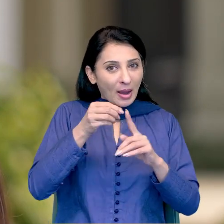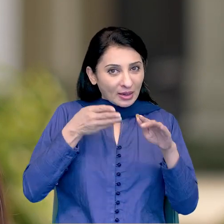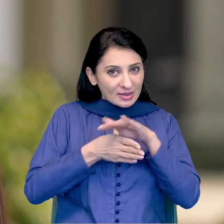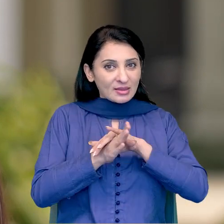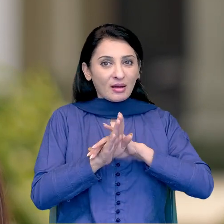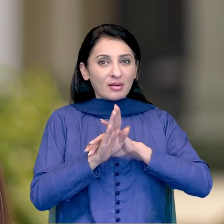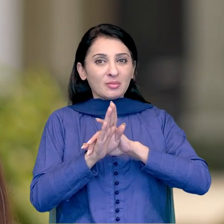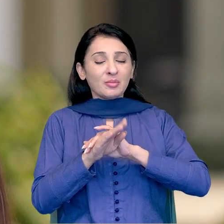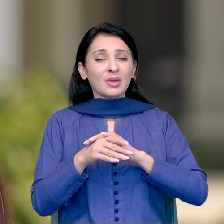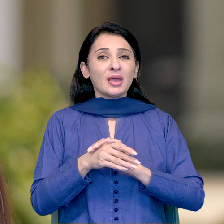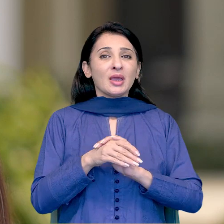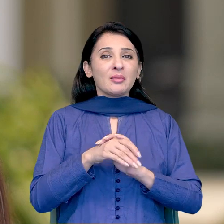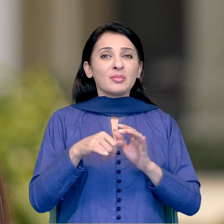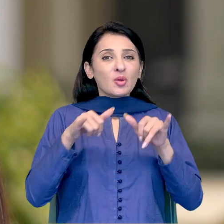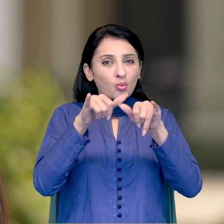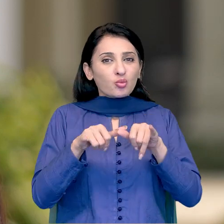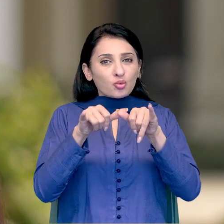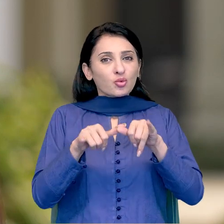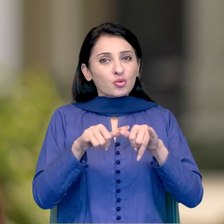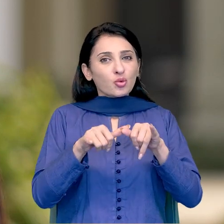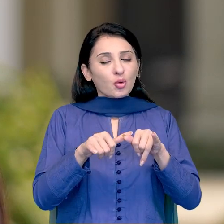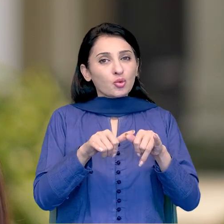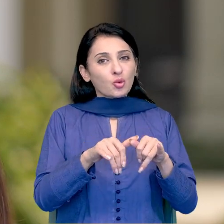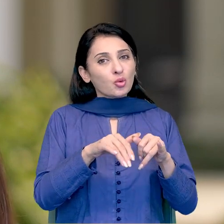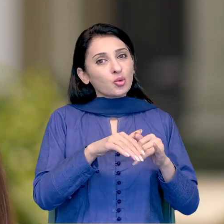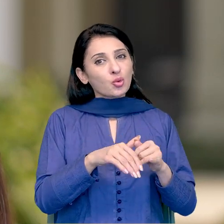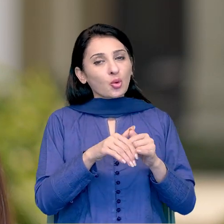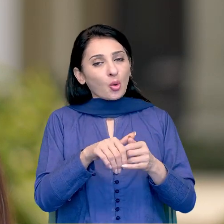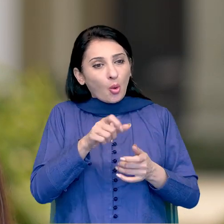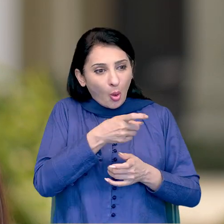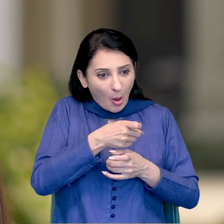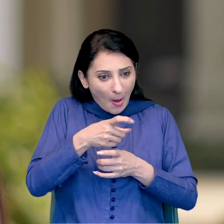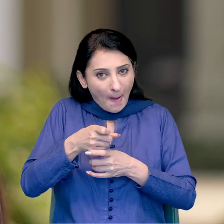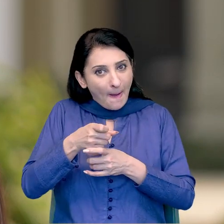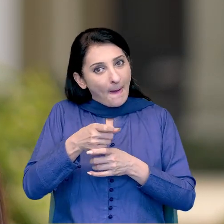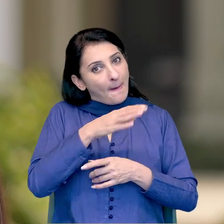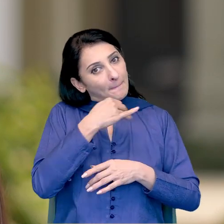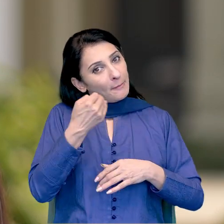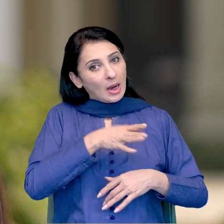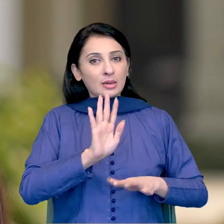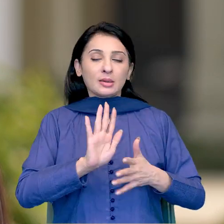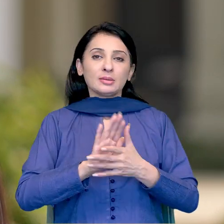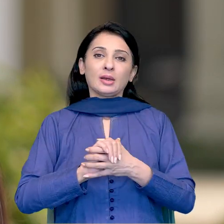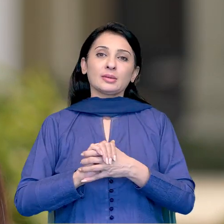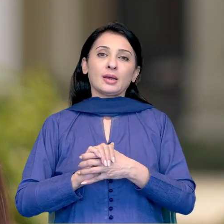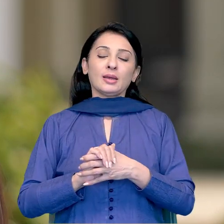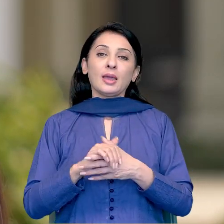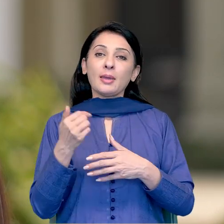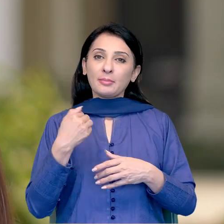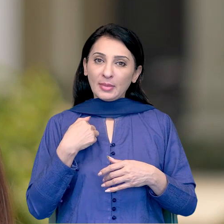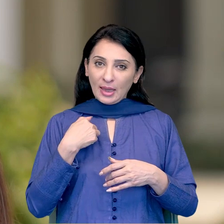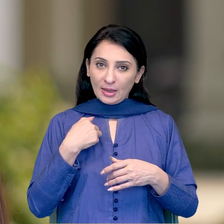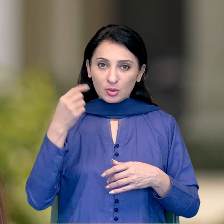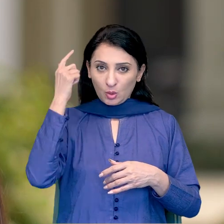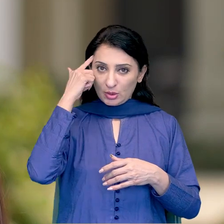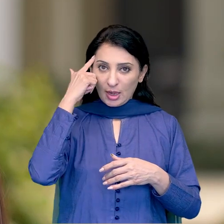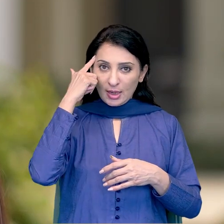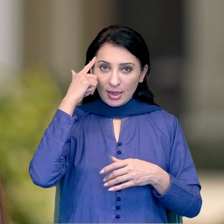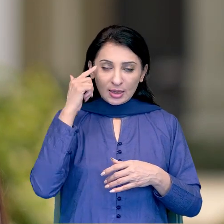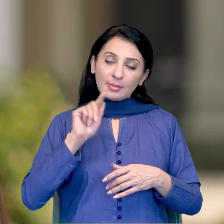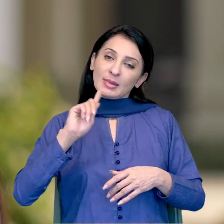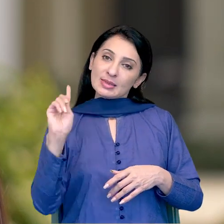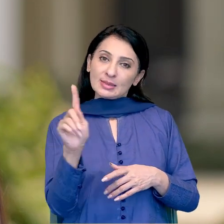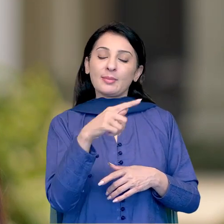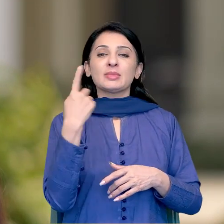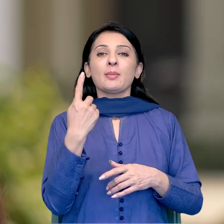that orders for the mass killing of these animals. That's when I started to think that I would take the first step and